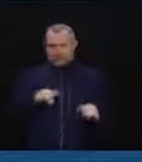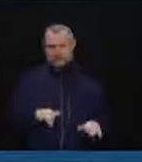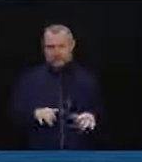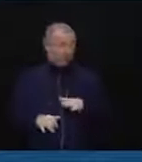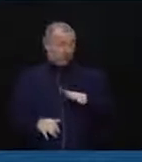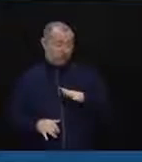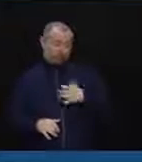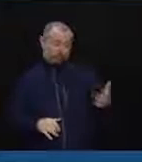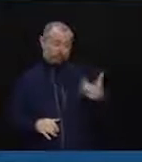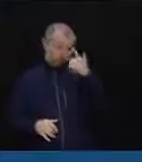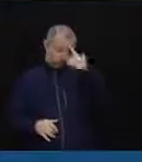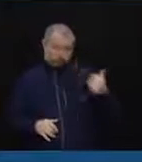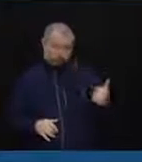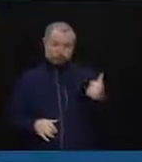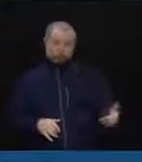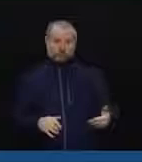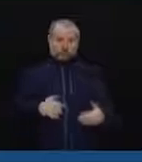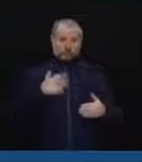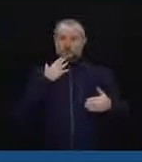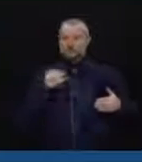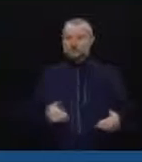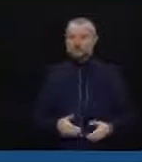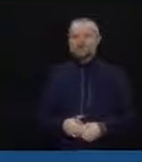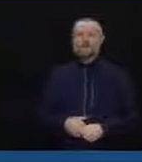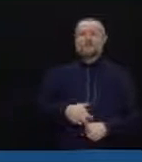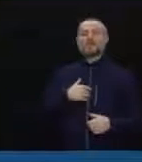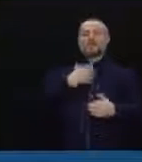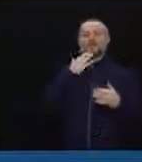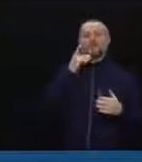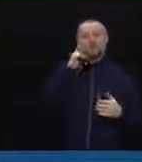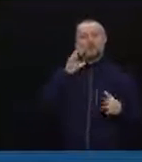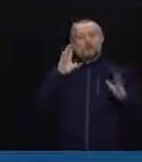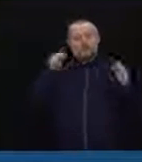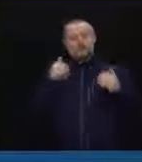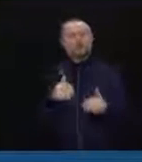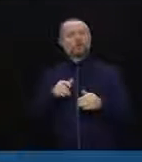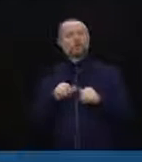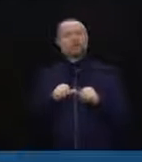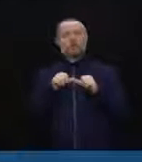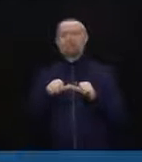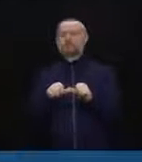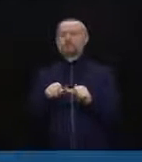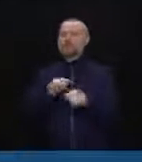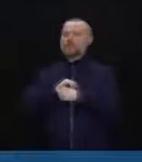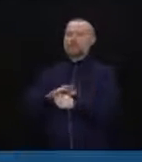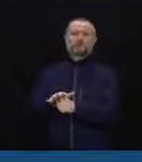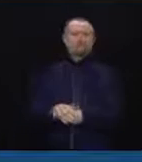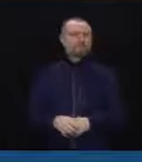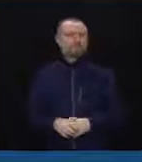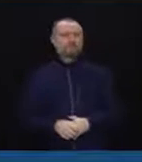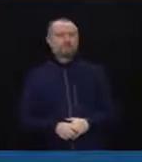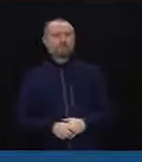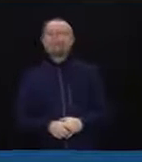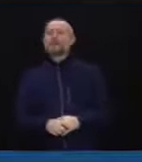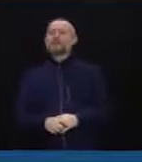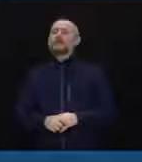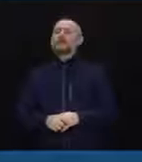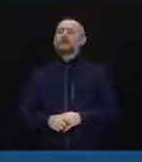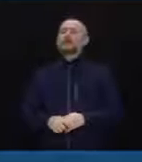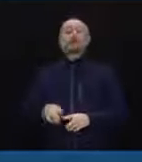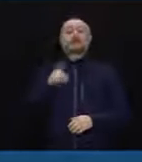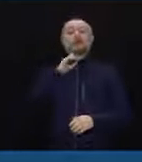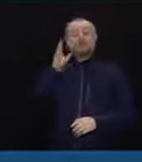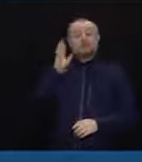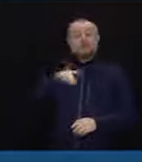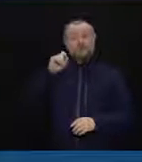for that introduction and for your focus on long COVID. As the governor has outlined, as we see the acute infections